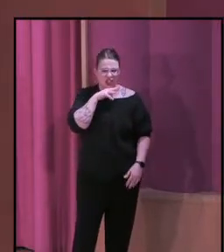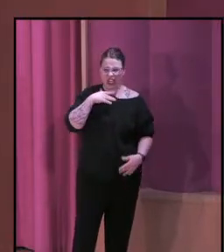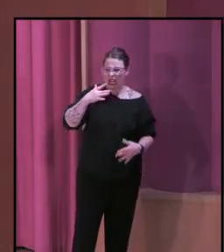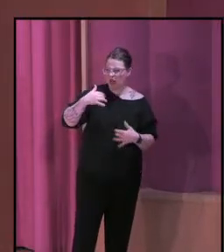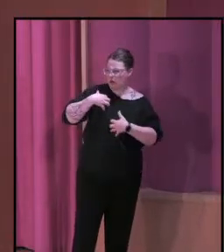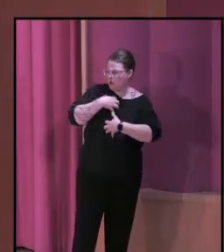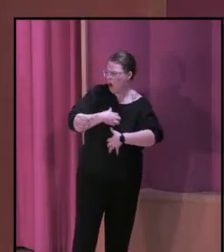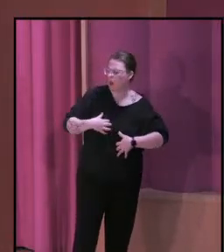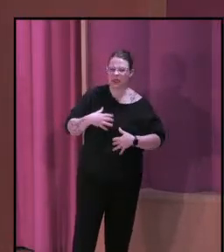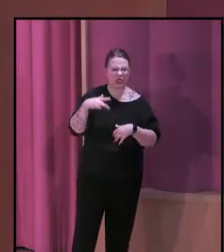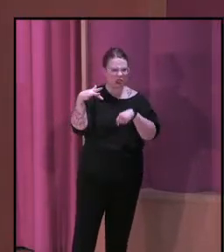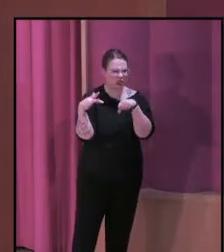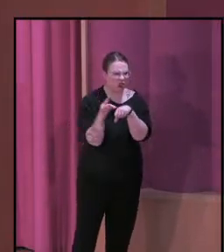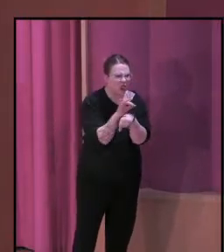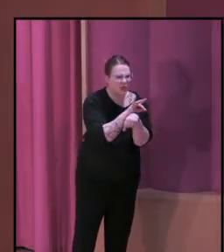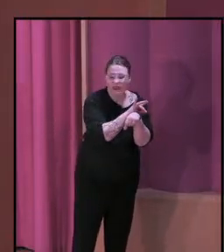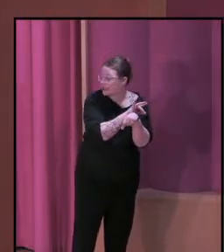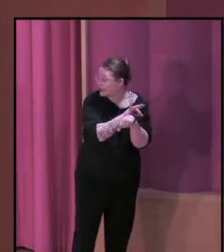disease-ridden,